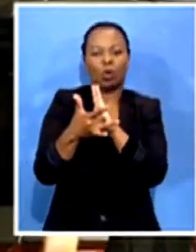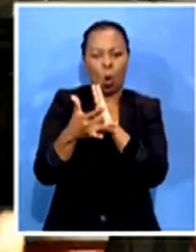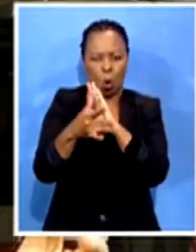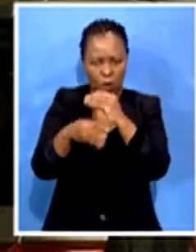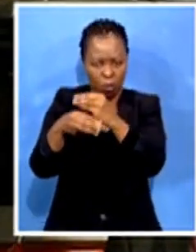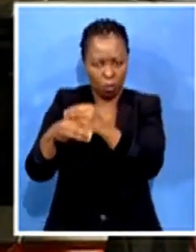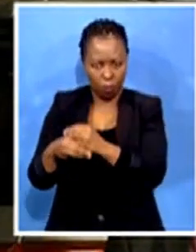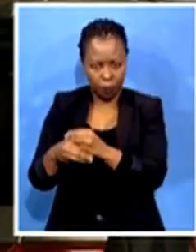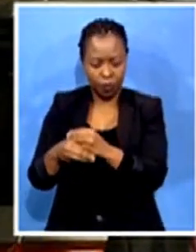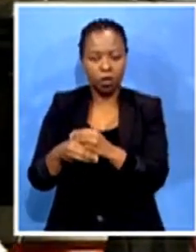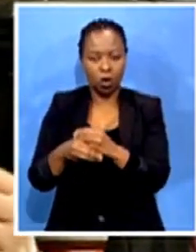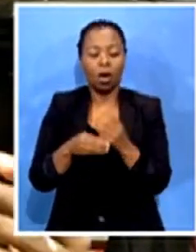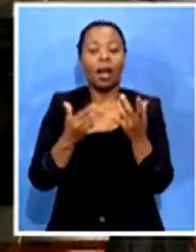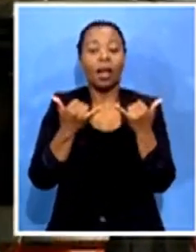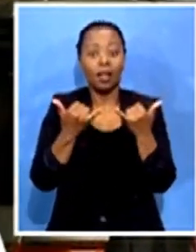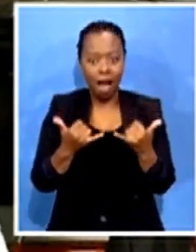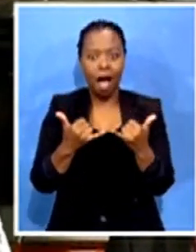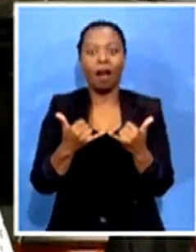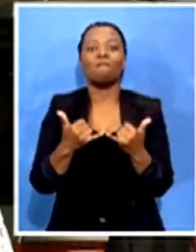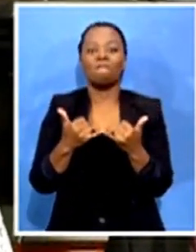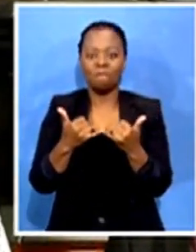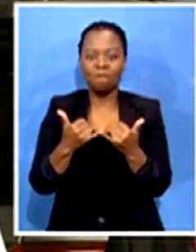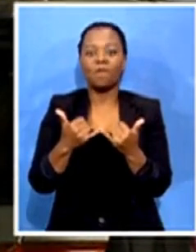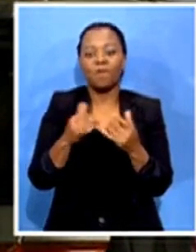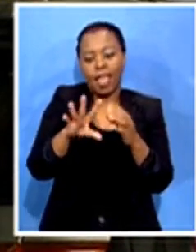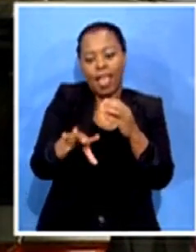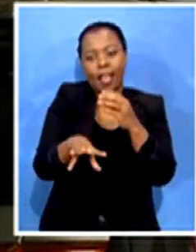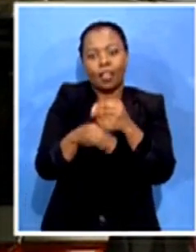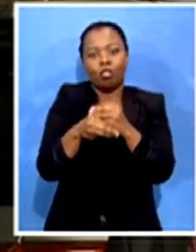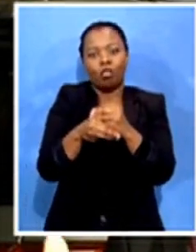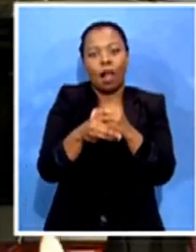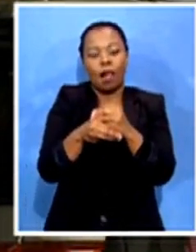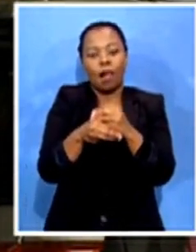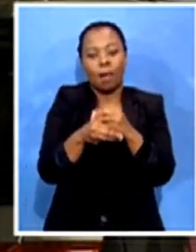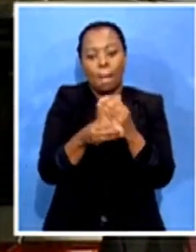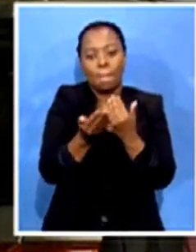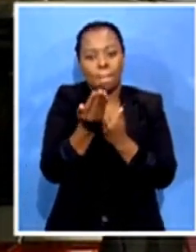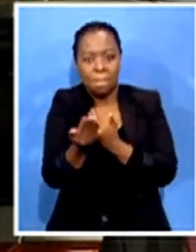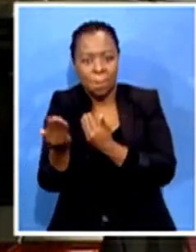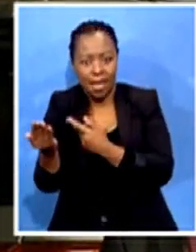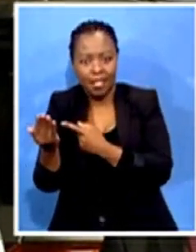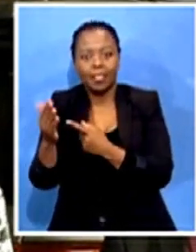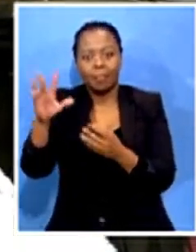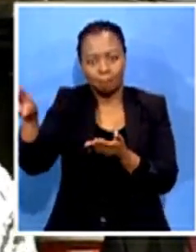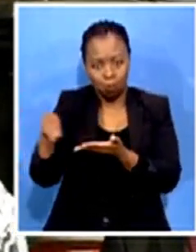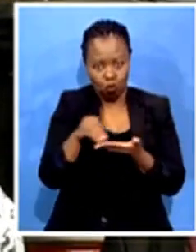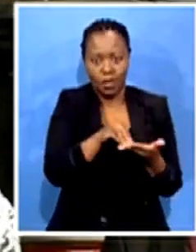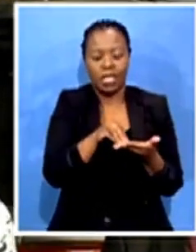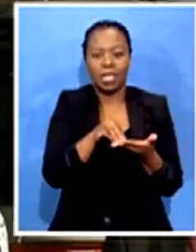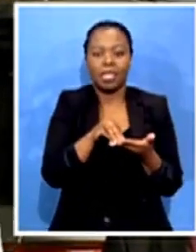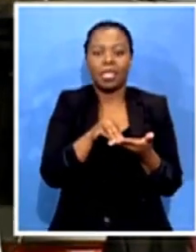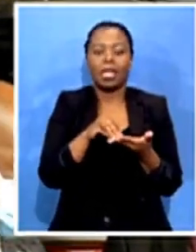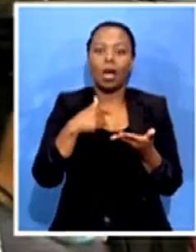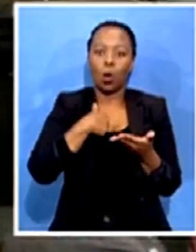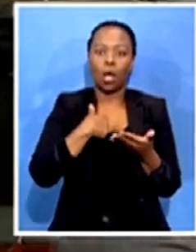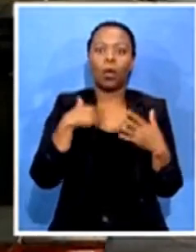additional beds that have helped us to cope so far, but we know